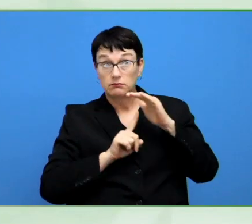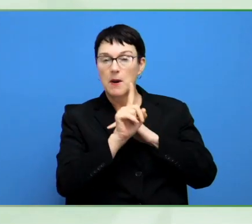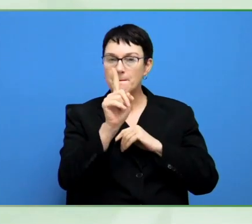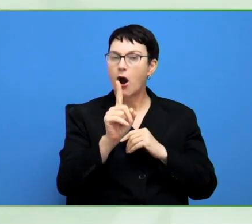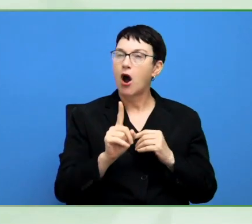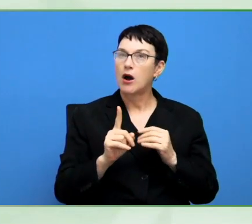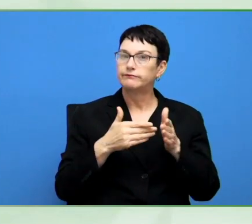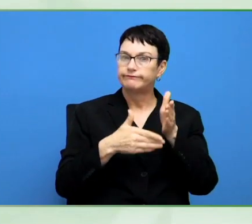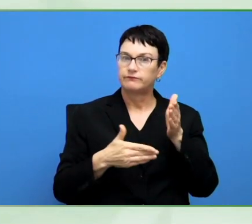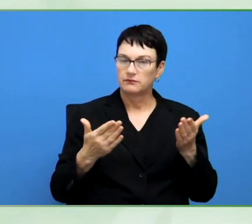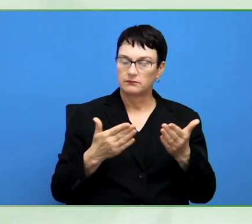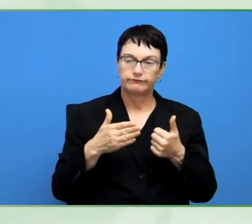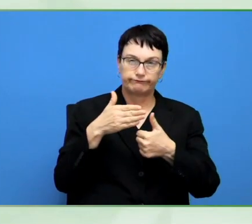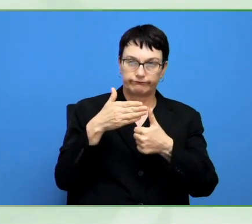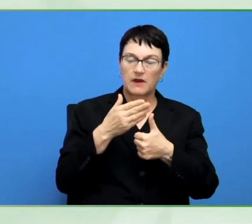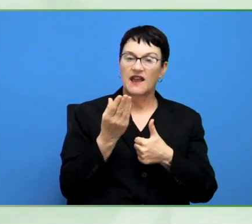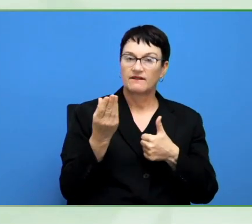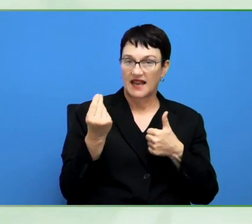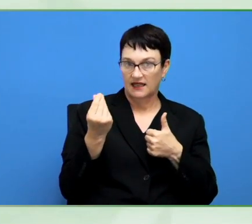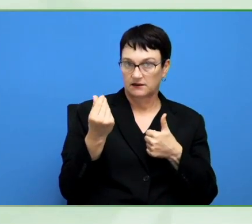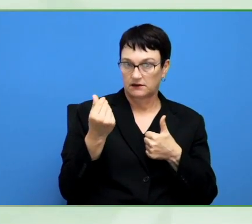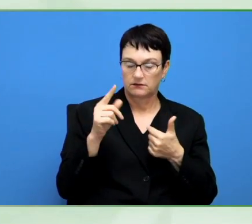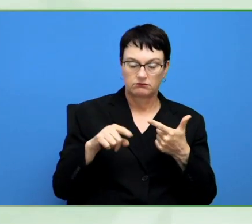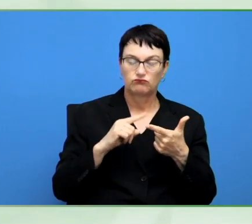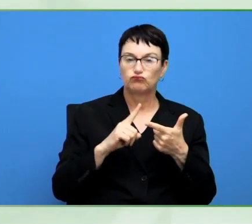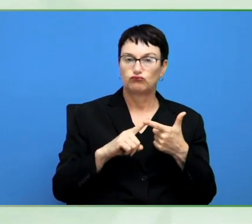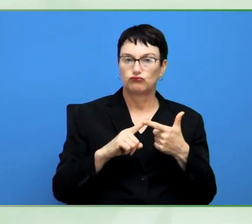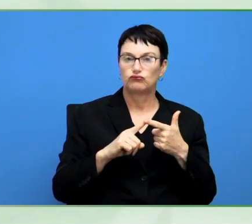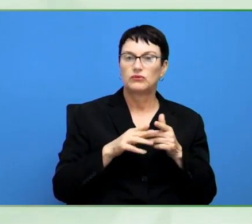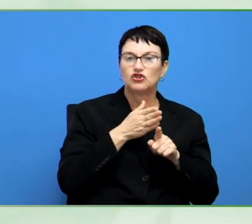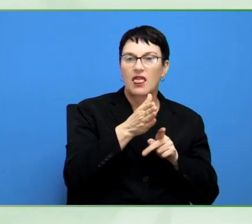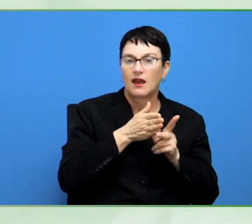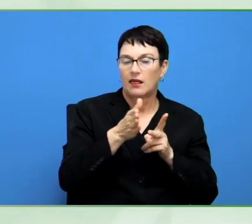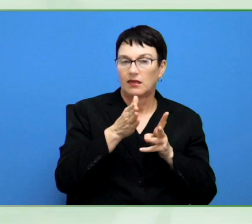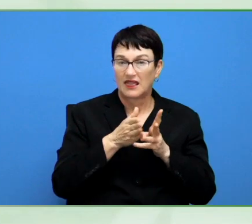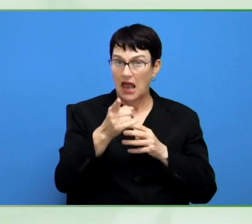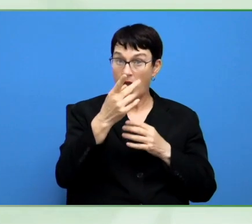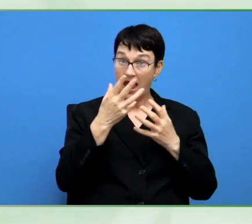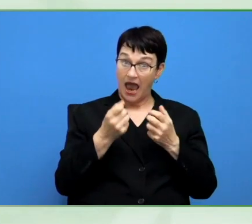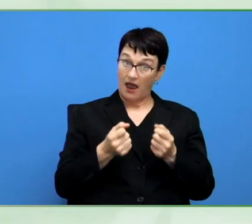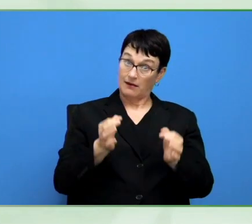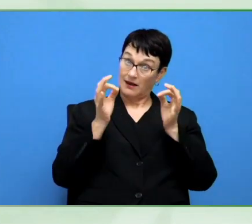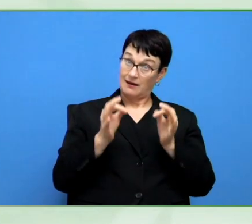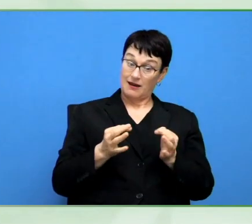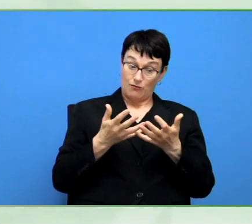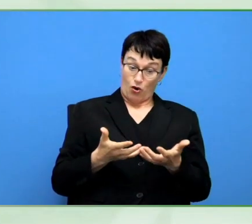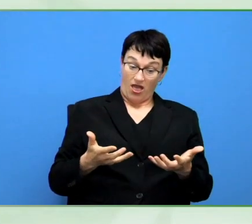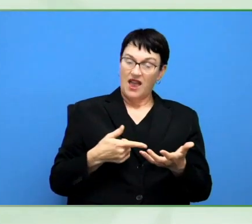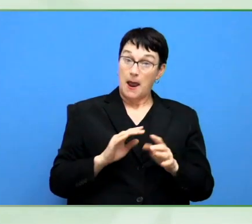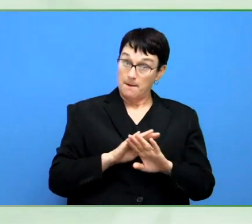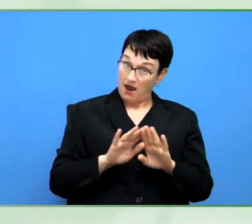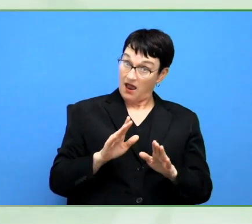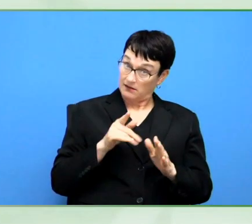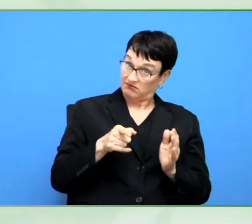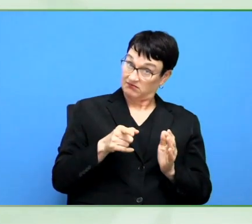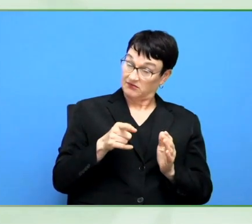channels. It's, you know, like in this world, having the right product doesn't mean that you'll be succeeding or that you're making a change.